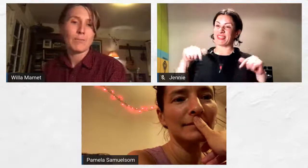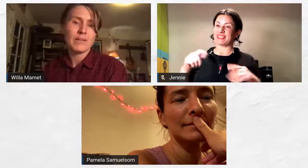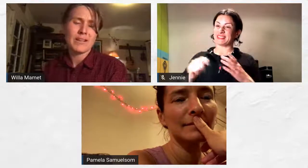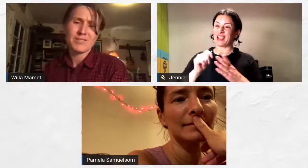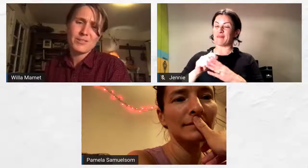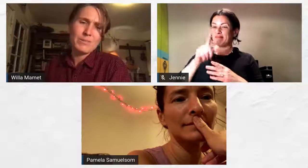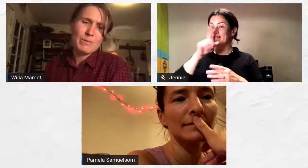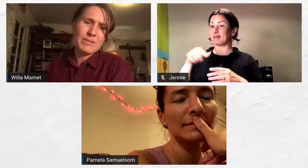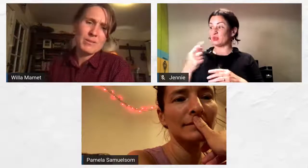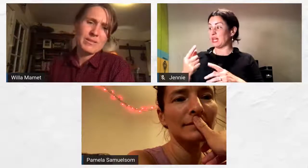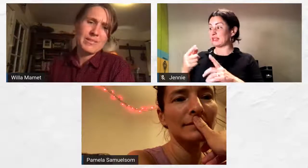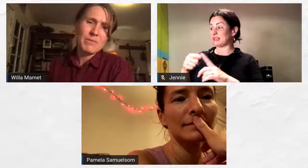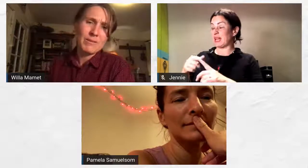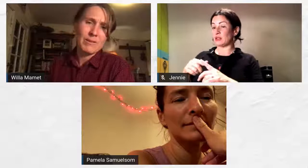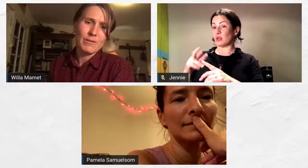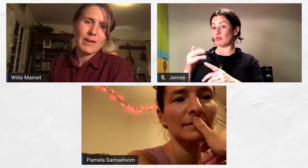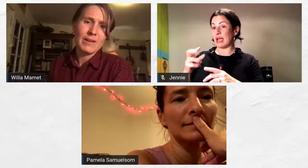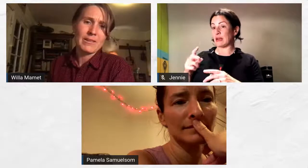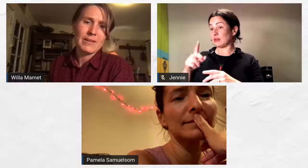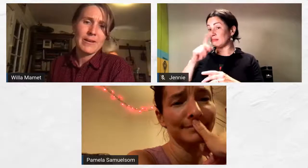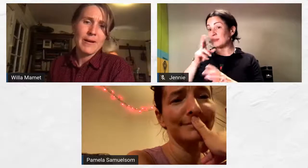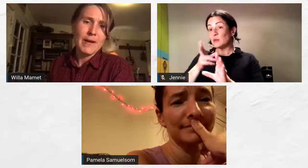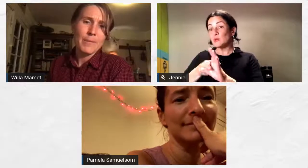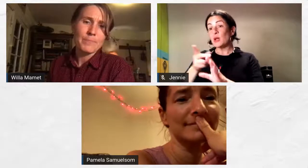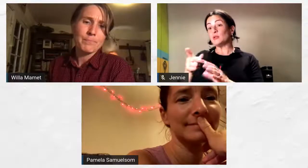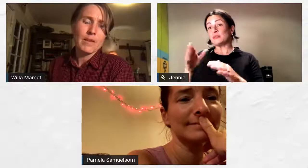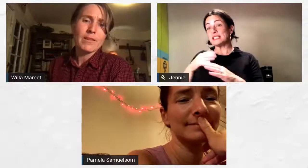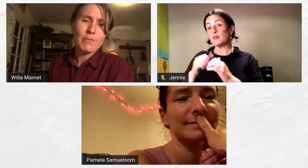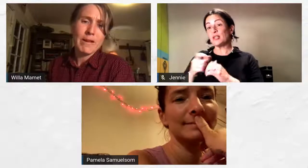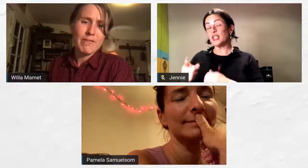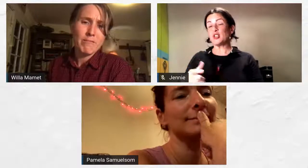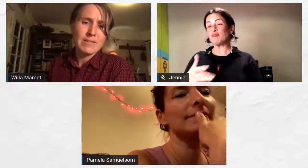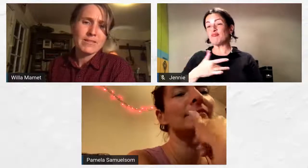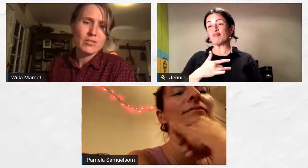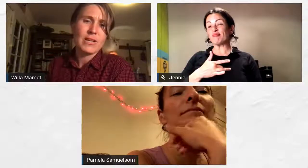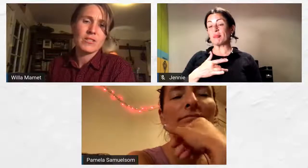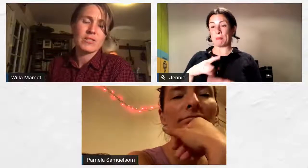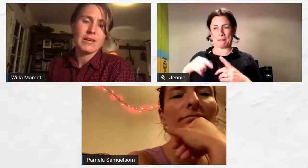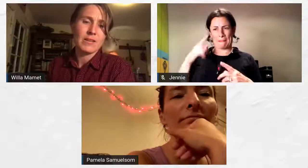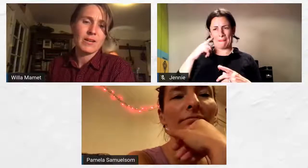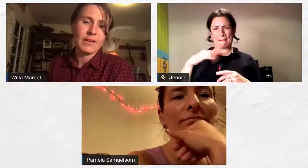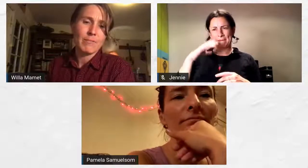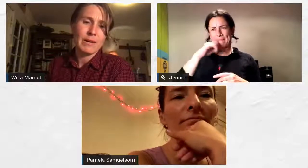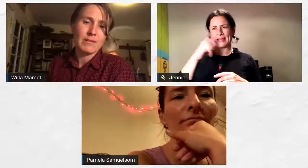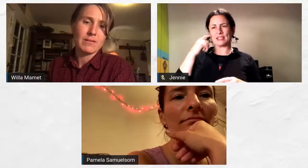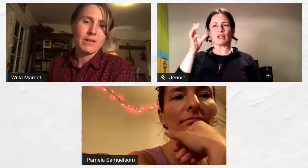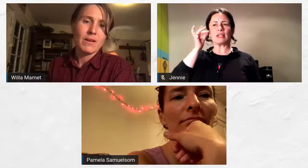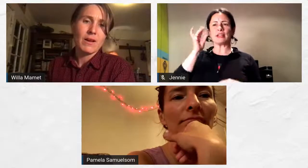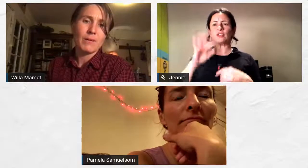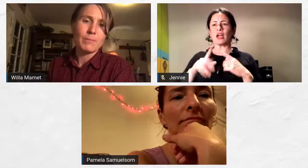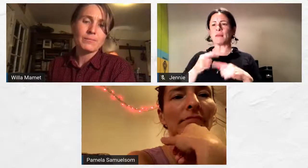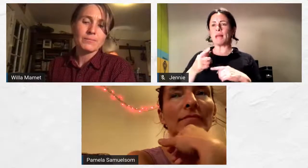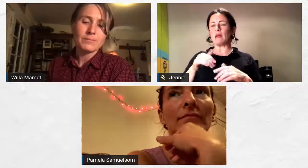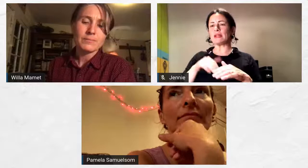that record, but not to just be with you and sing with you. And I think you may have missed Jenny just now talking about,